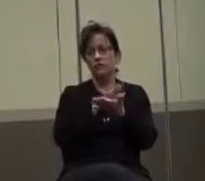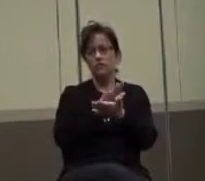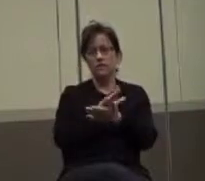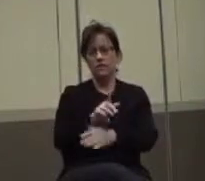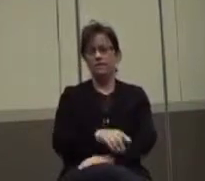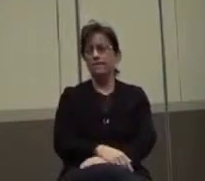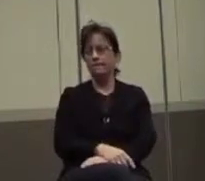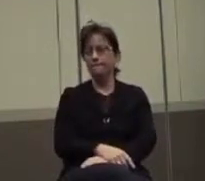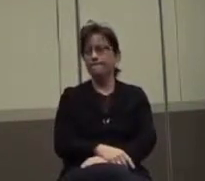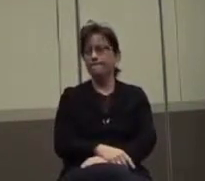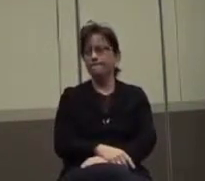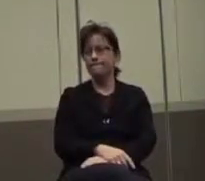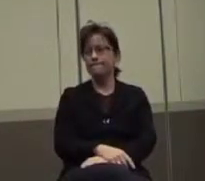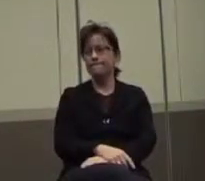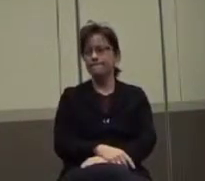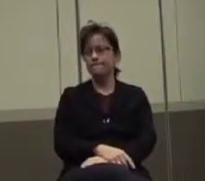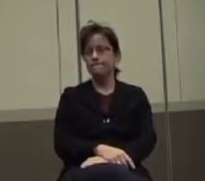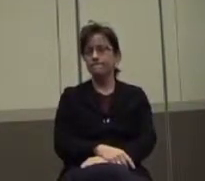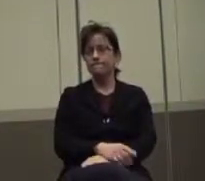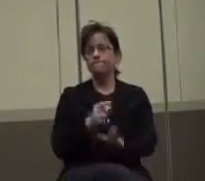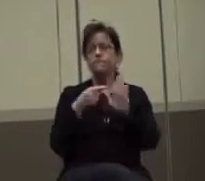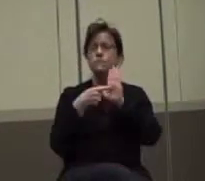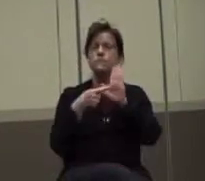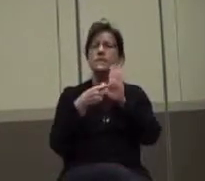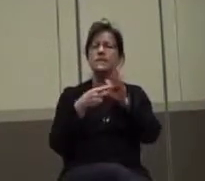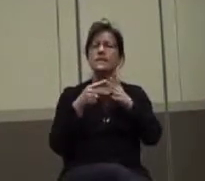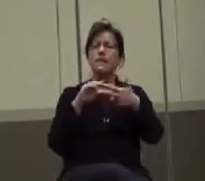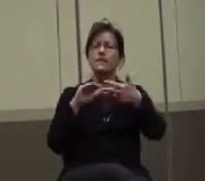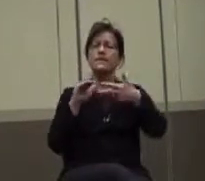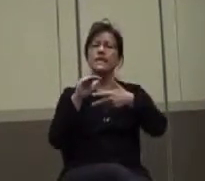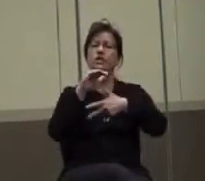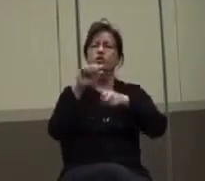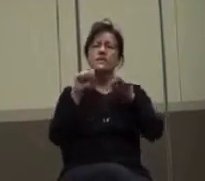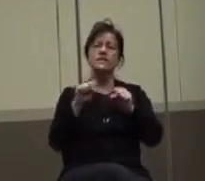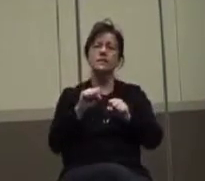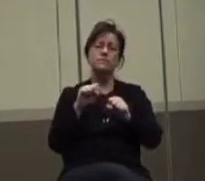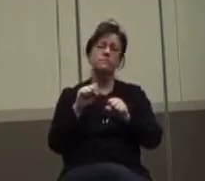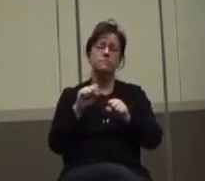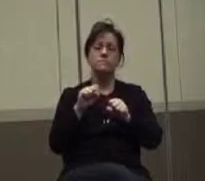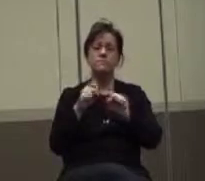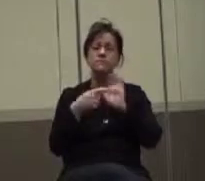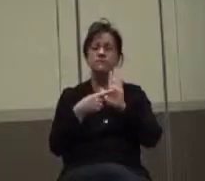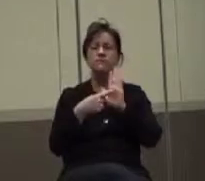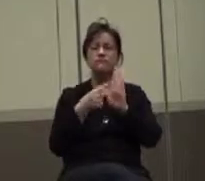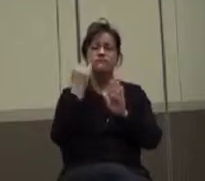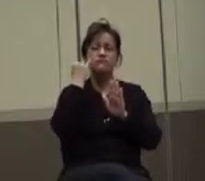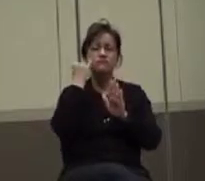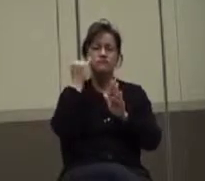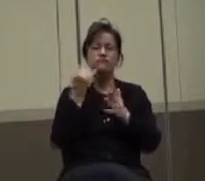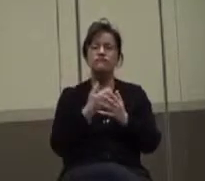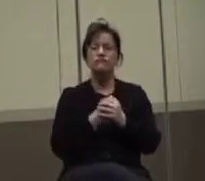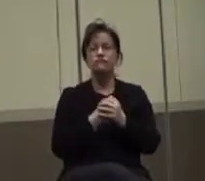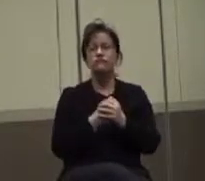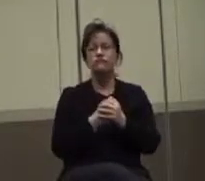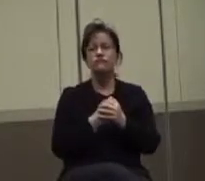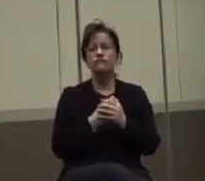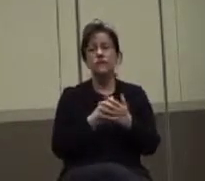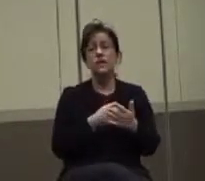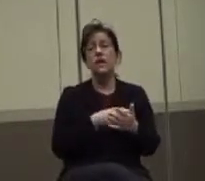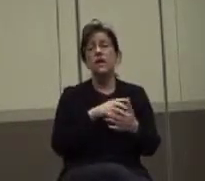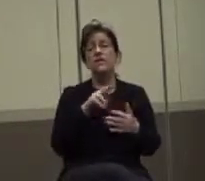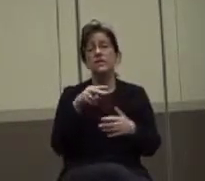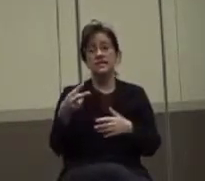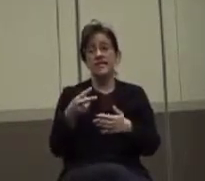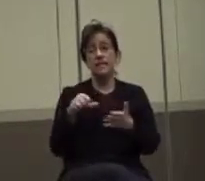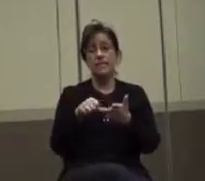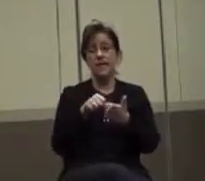Okay, so it's a sample tiered system. So that's just for your enjoyment. Okay, the second sheet, we've talked about this